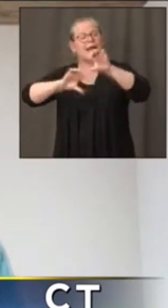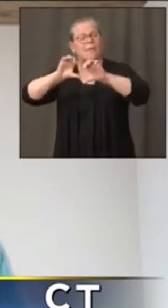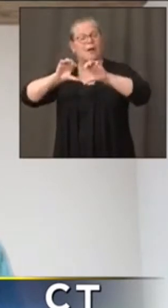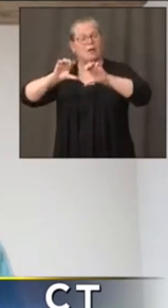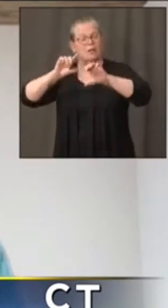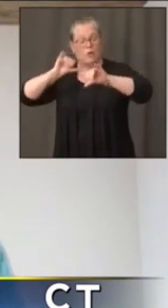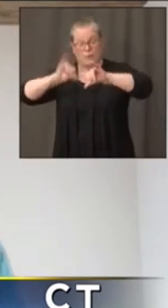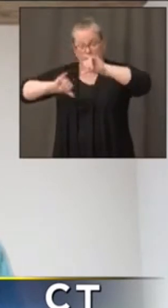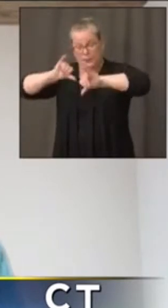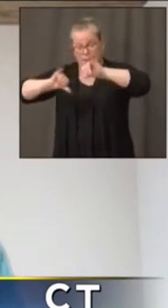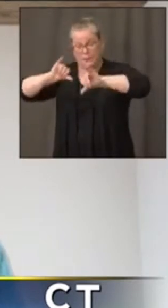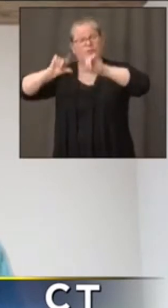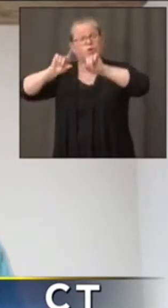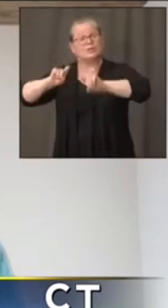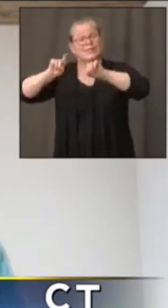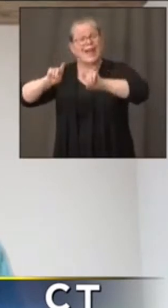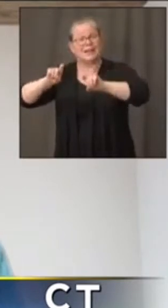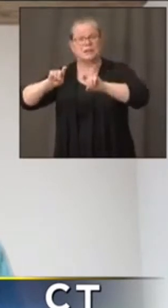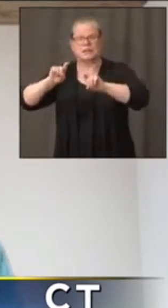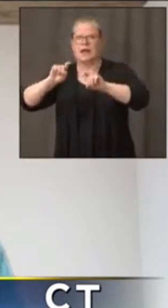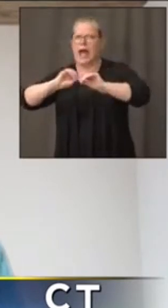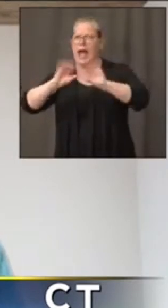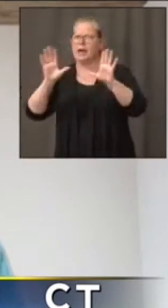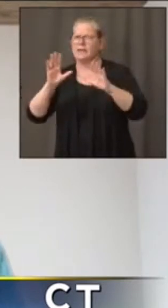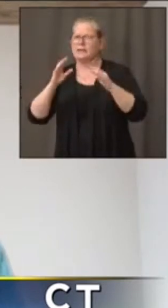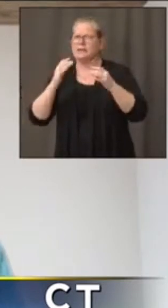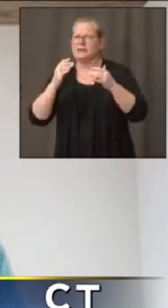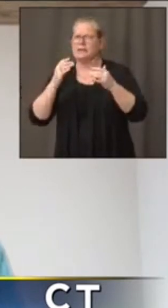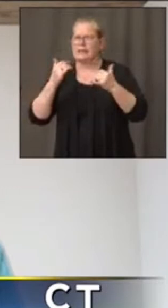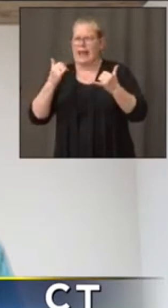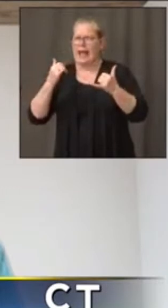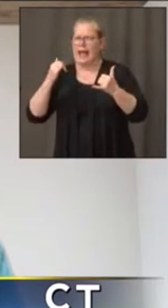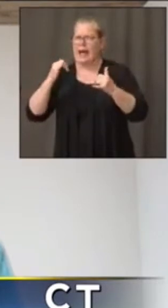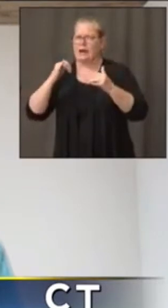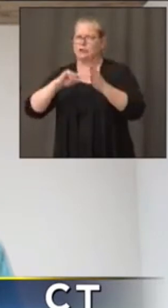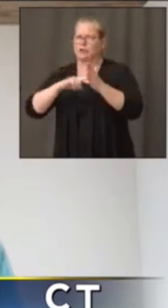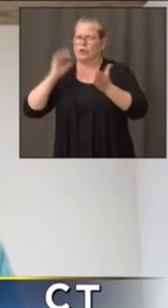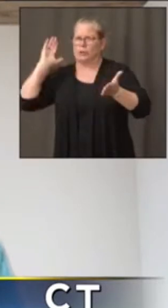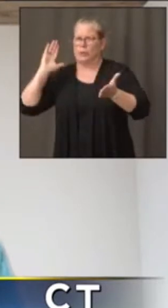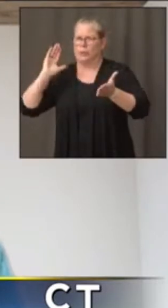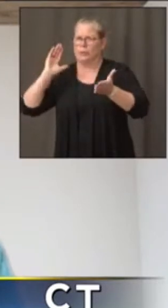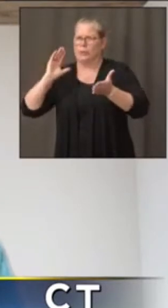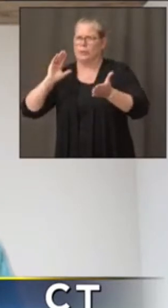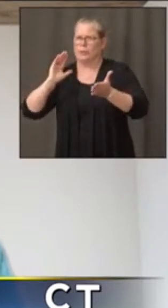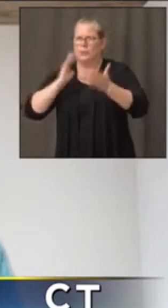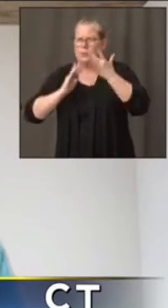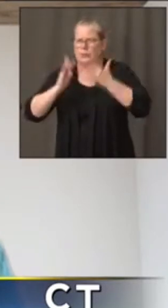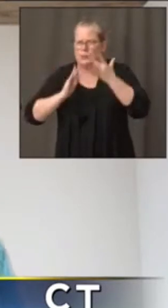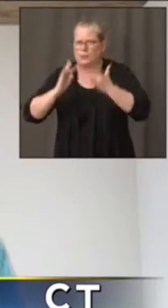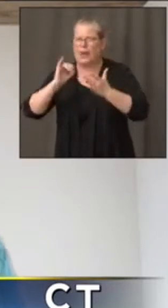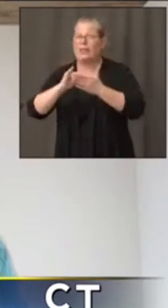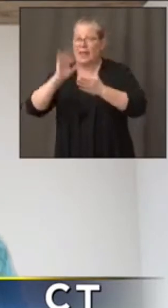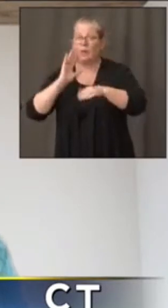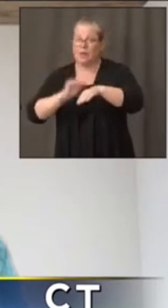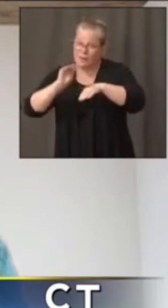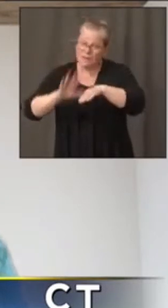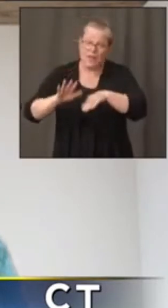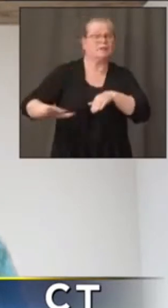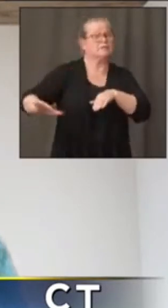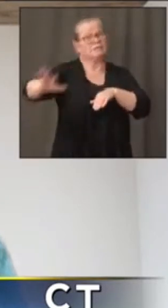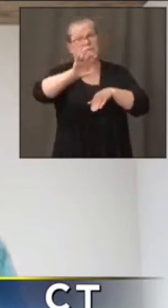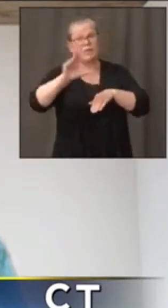what does that do to the contact tracing because that's an obvious enough follow-up well